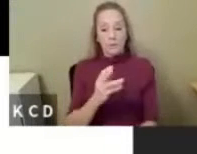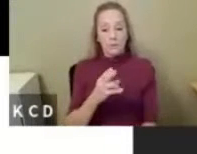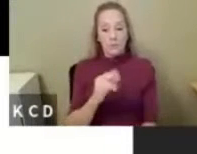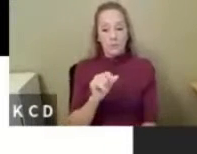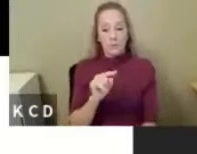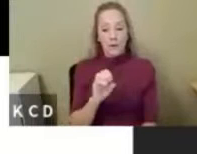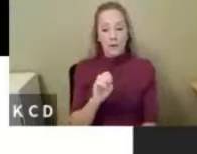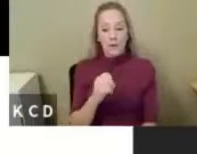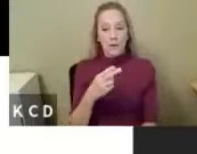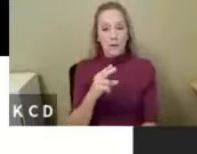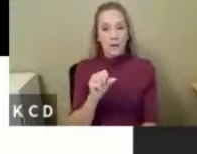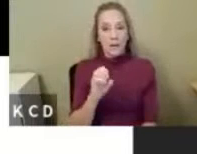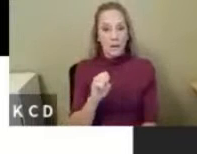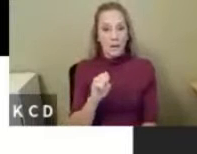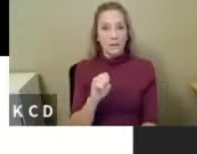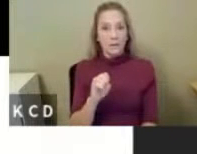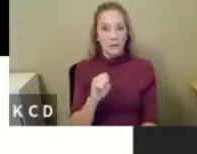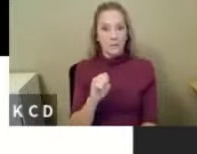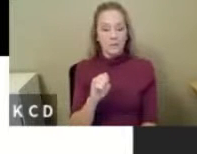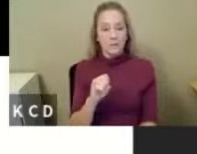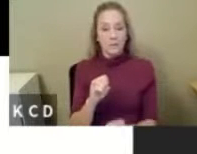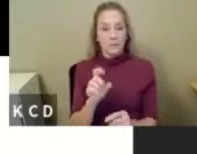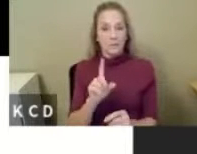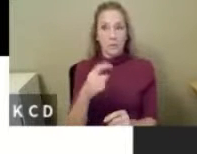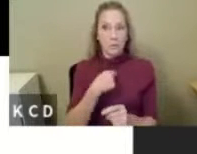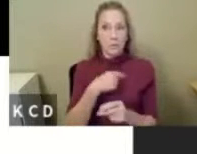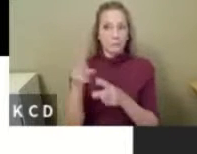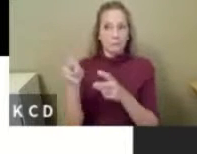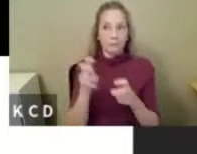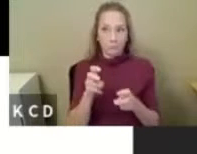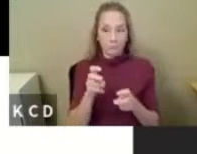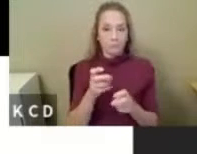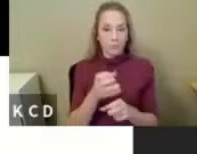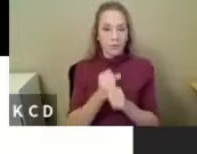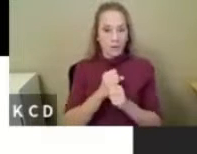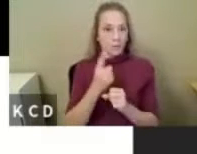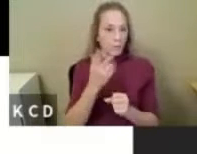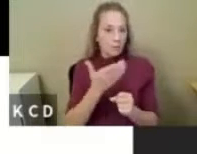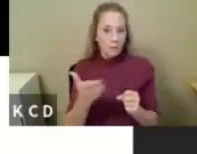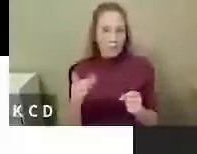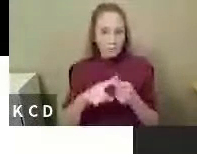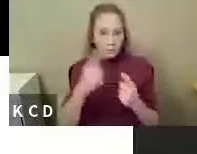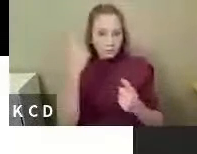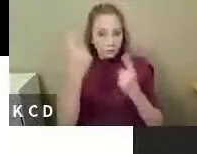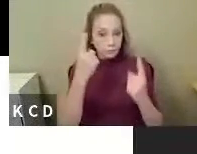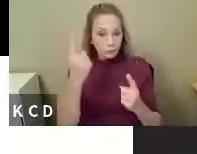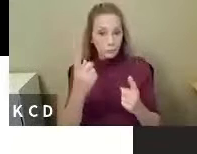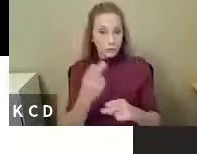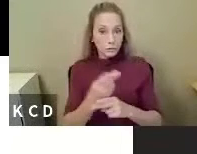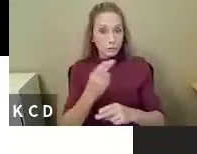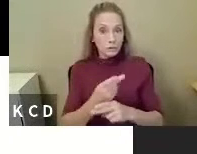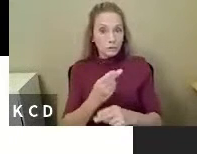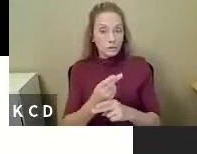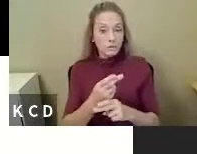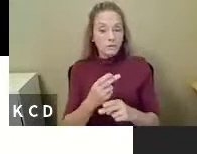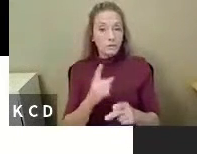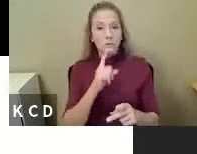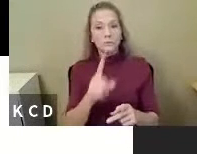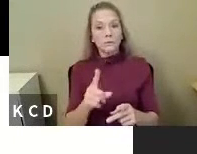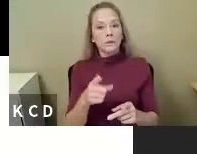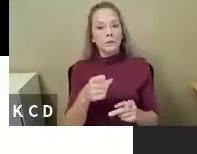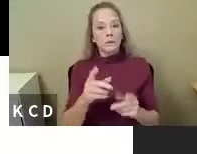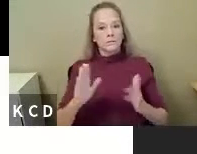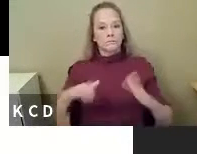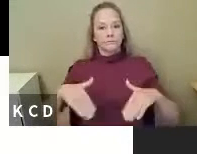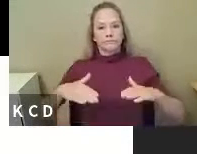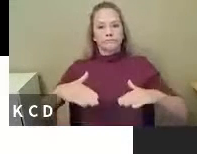from, and so that's just one of the things to think about. None of this is set in stone.